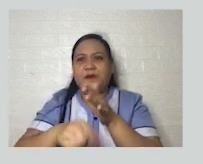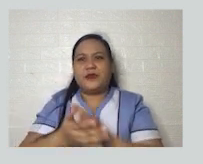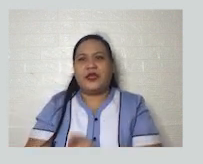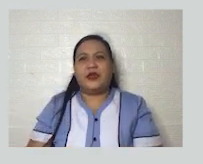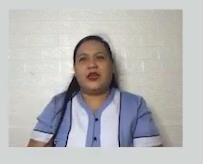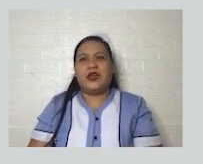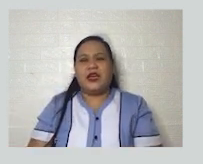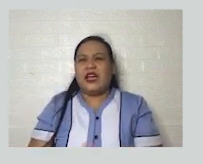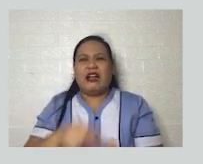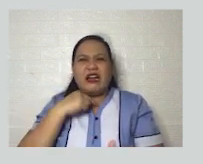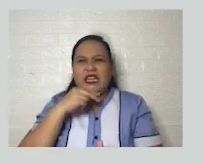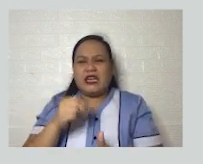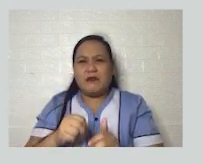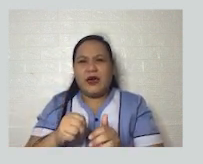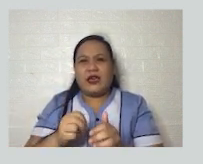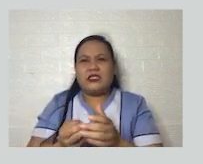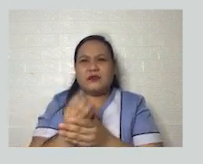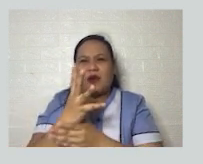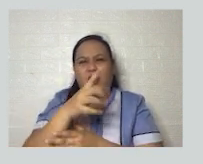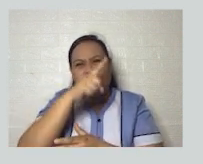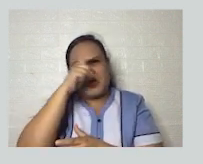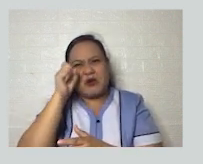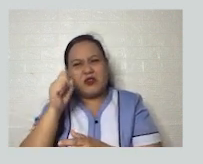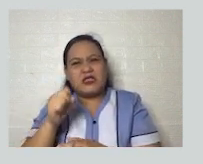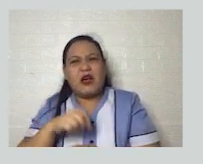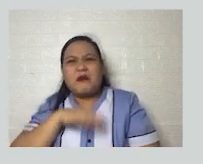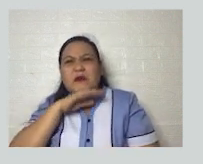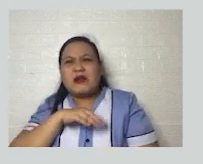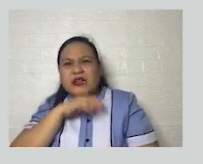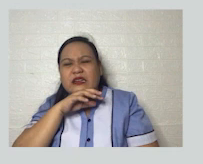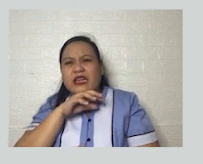week because it becomes too tired from sprouting.